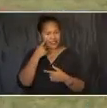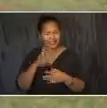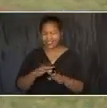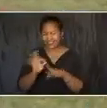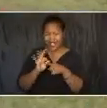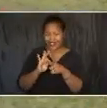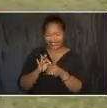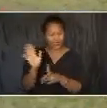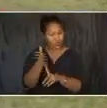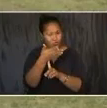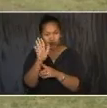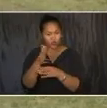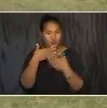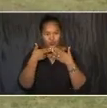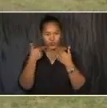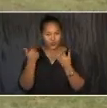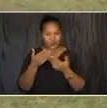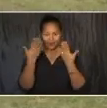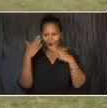significance of the colors is